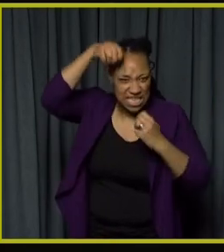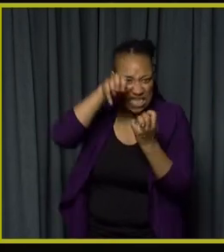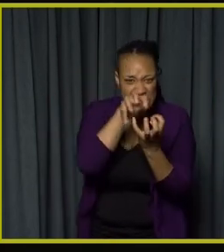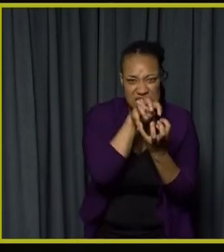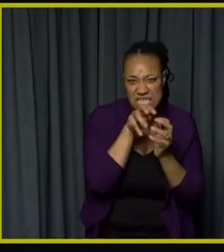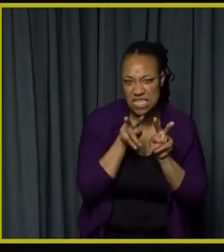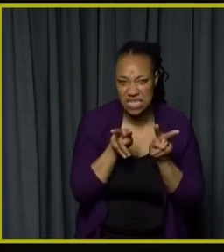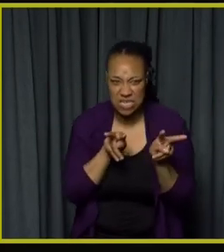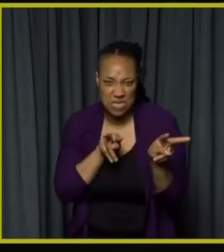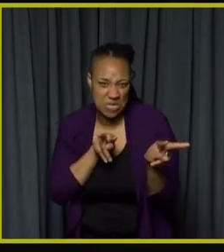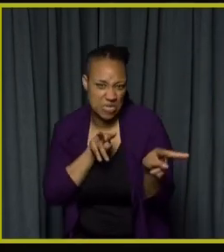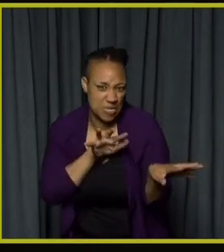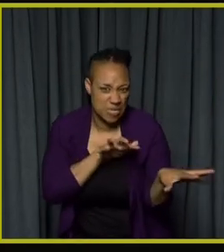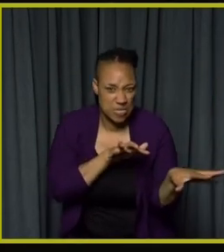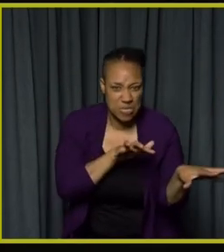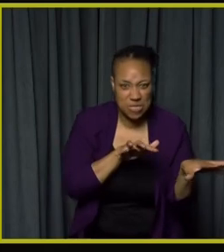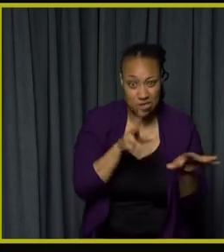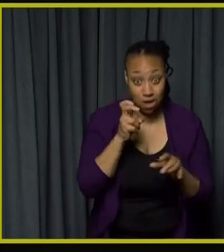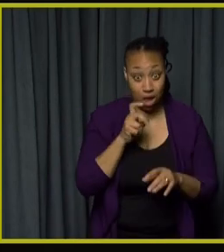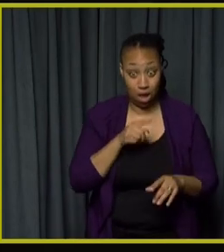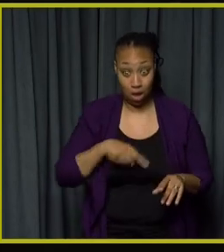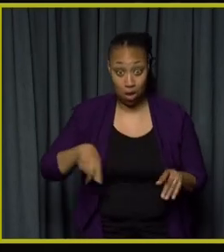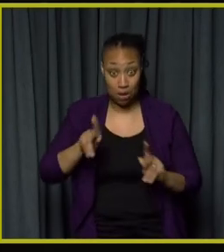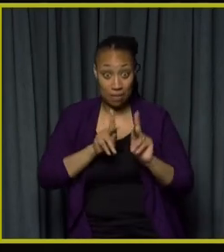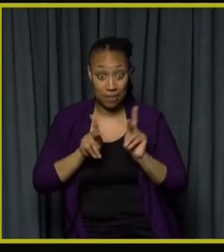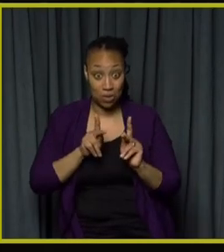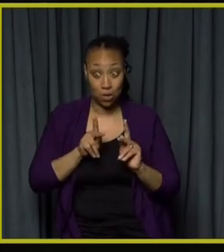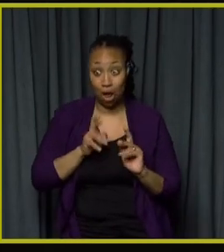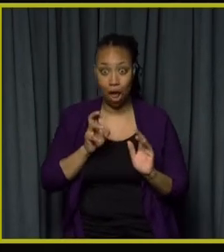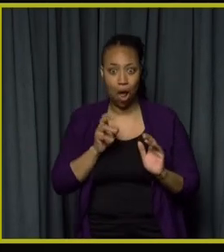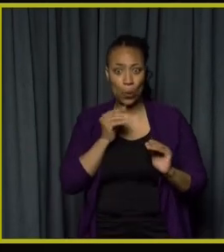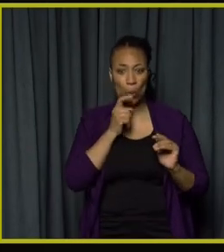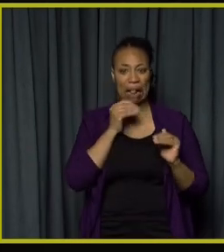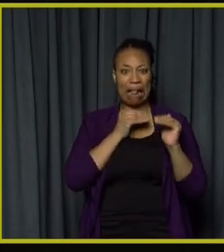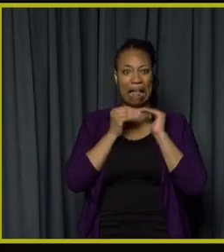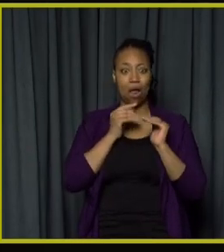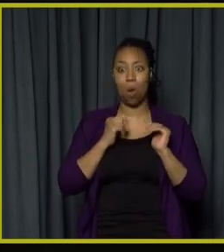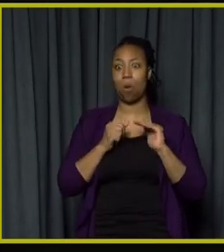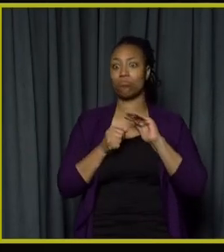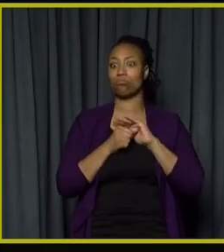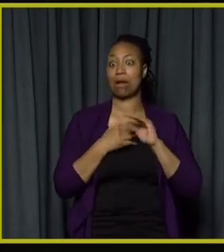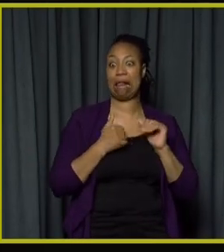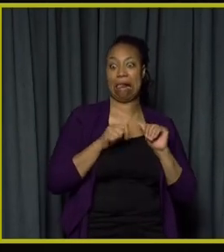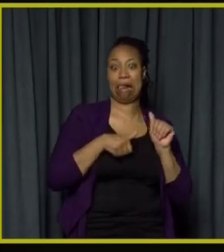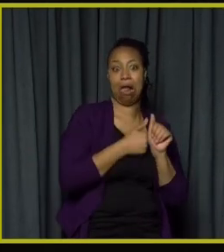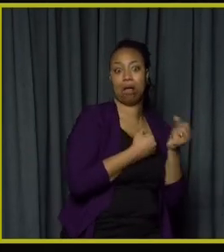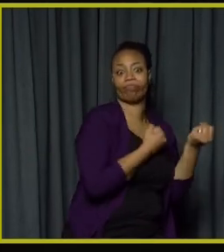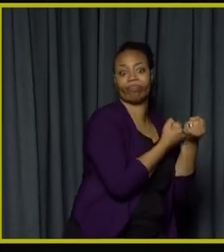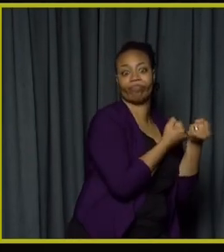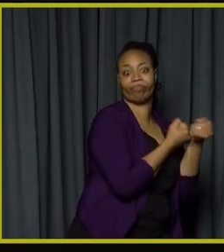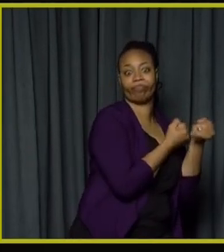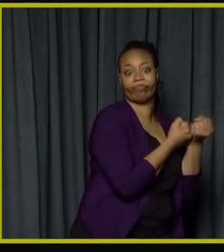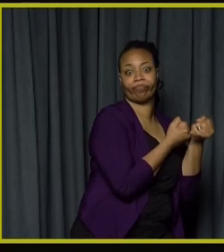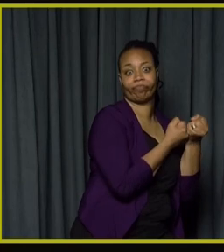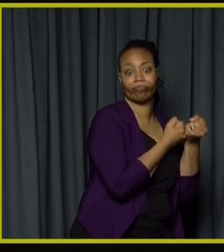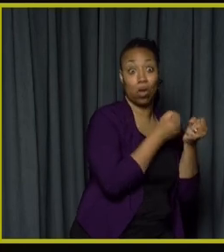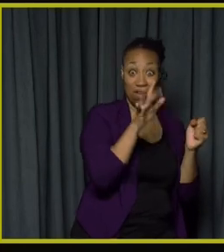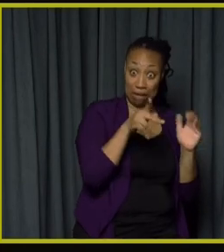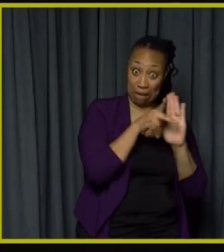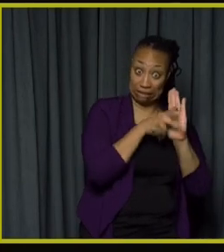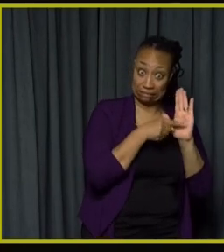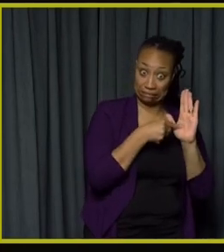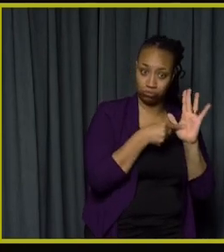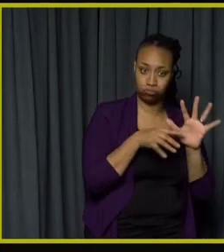lying religionists who cover up for them. And it's time to reject and alter the policies of greed, violence,